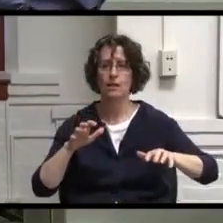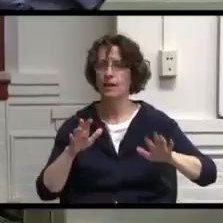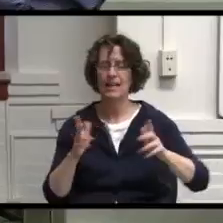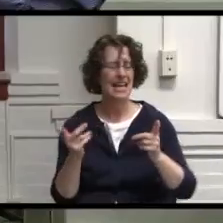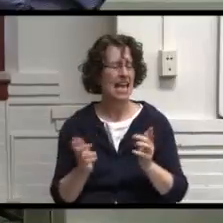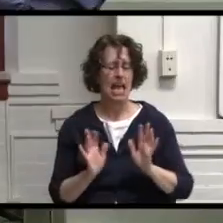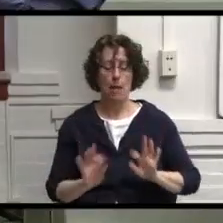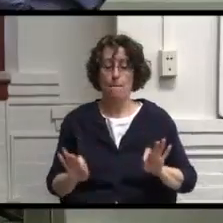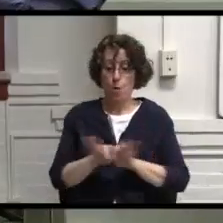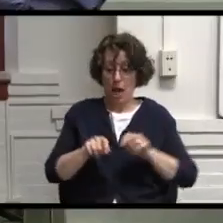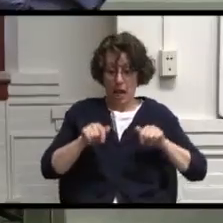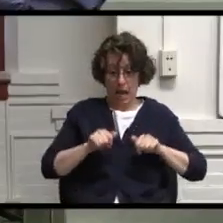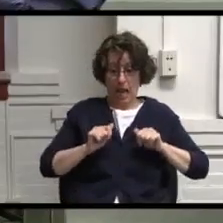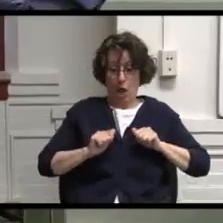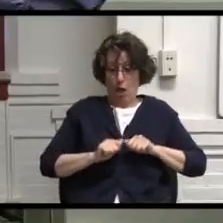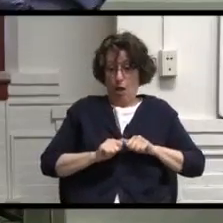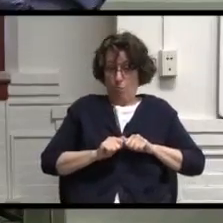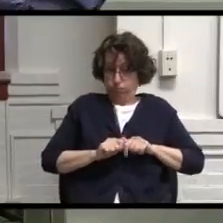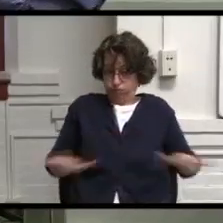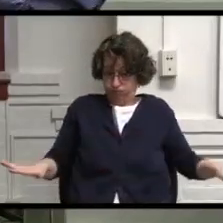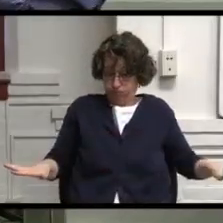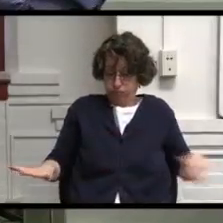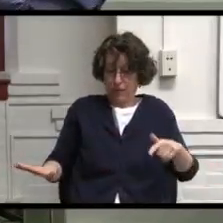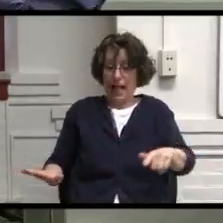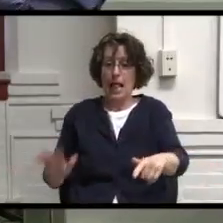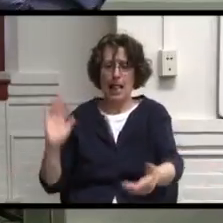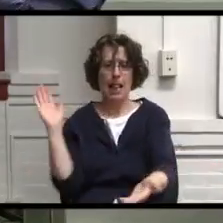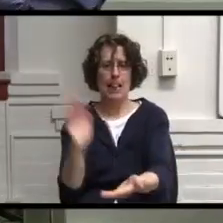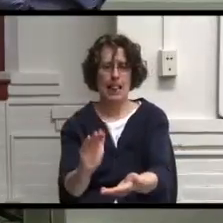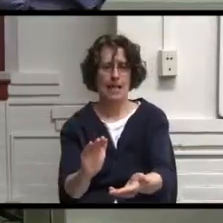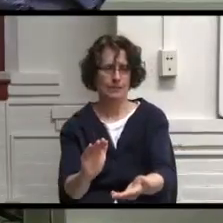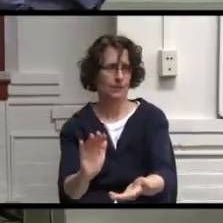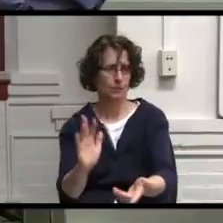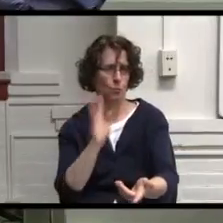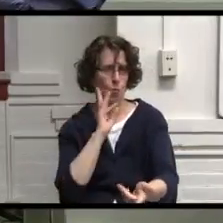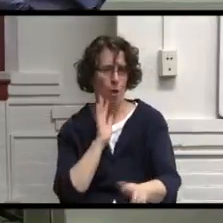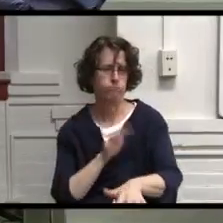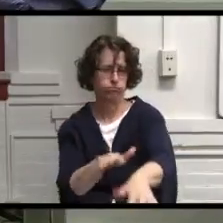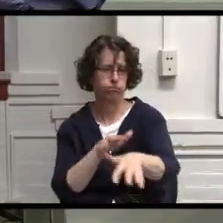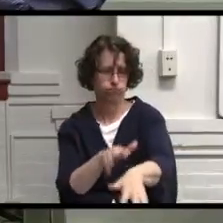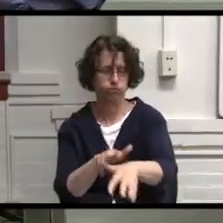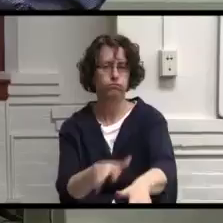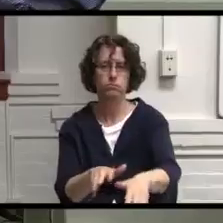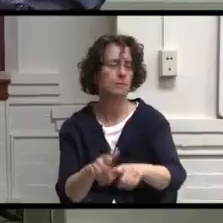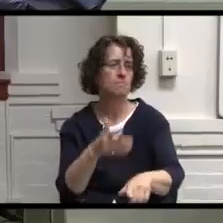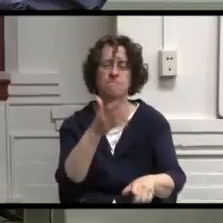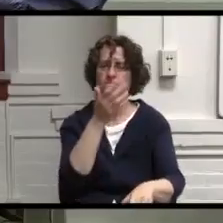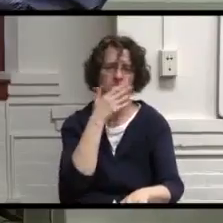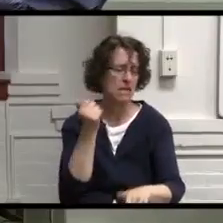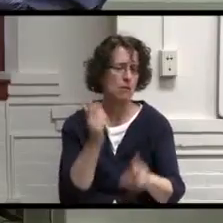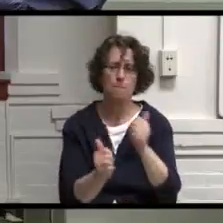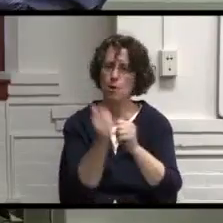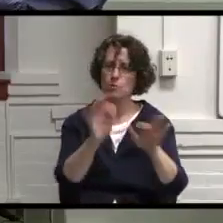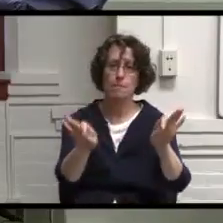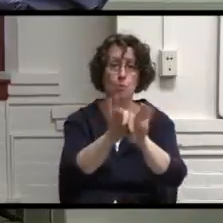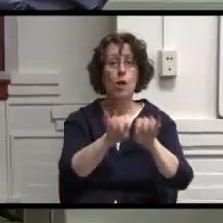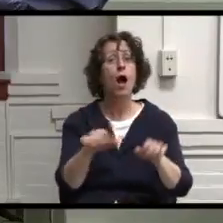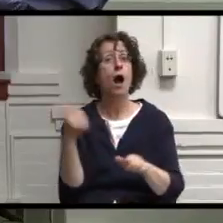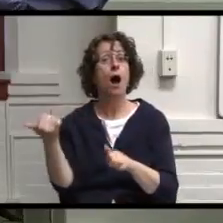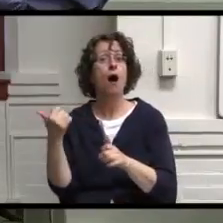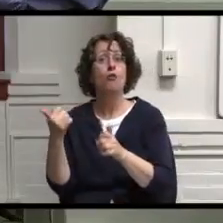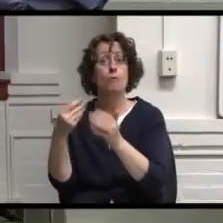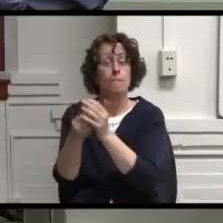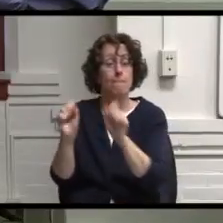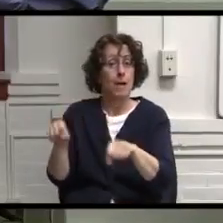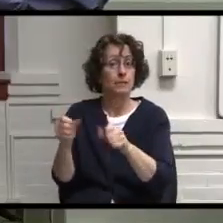dissipating the energy up here means less damage downstream. So it's we've gone out to two other funding sources, the Vermont Housing Conservation Board